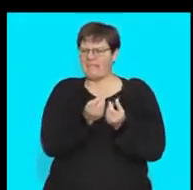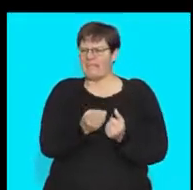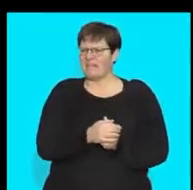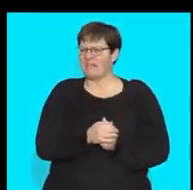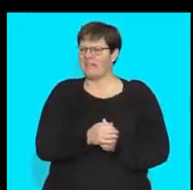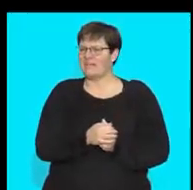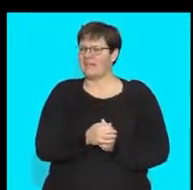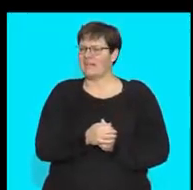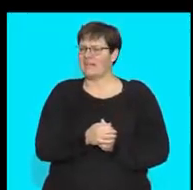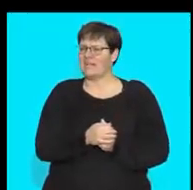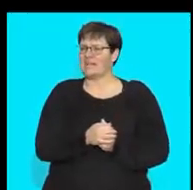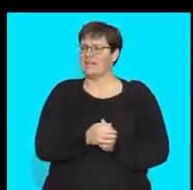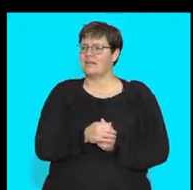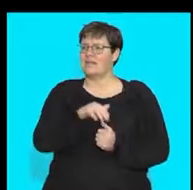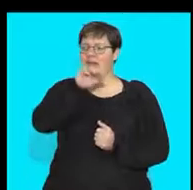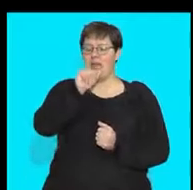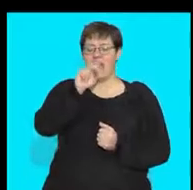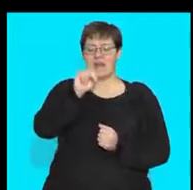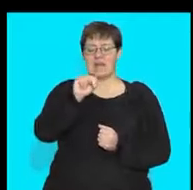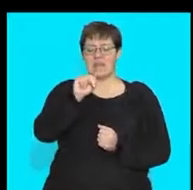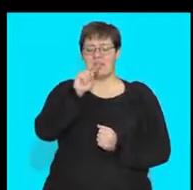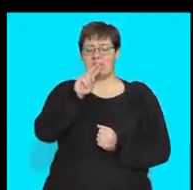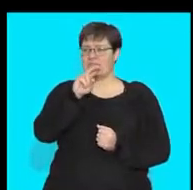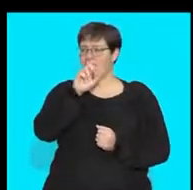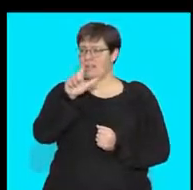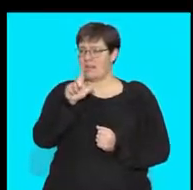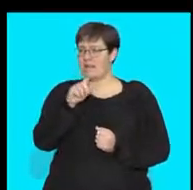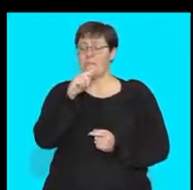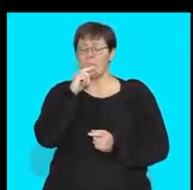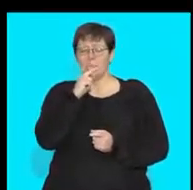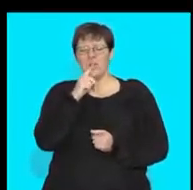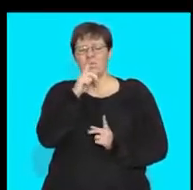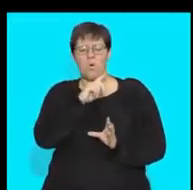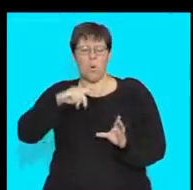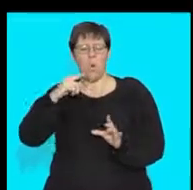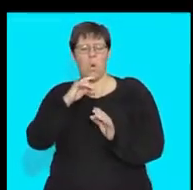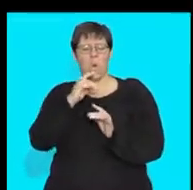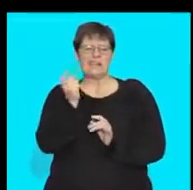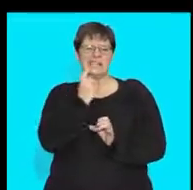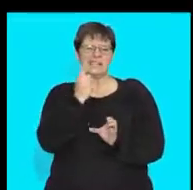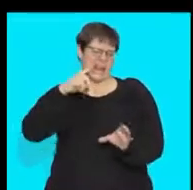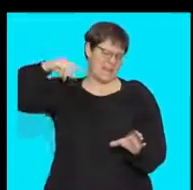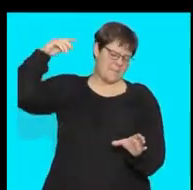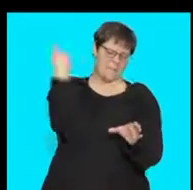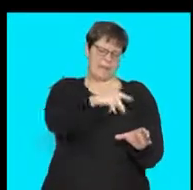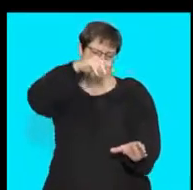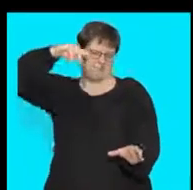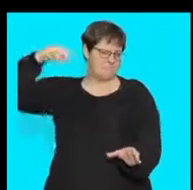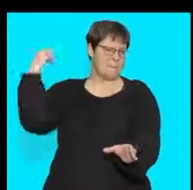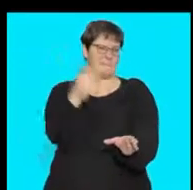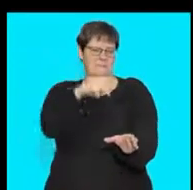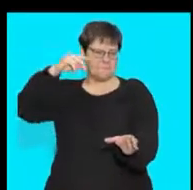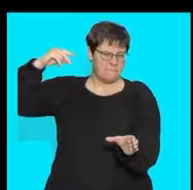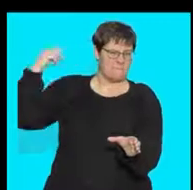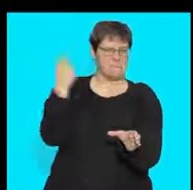right? And that is called an anvil. In the old days, the blacksmiths used to melt iron, and they would strike the